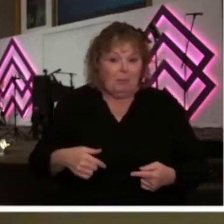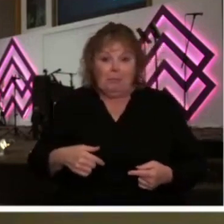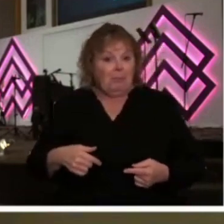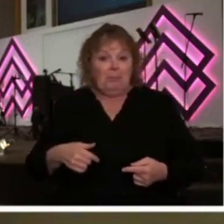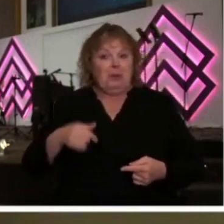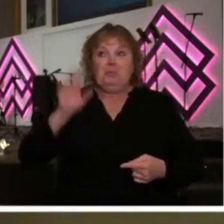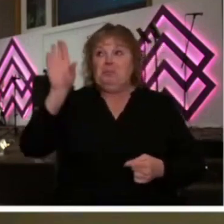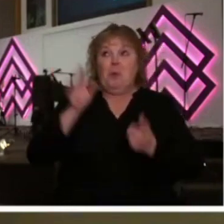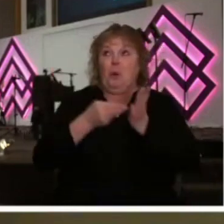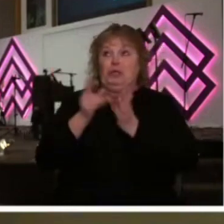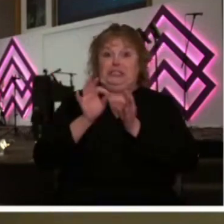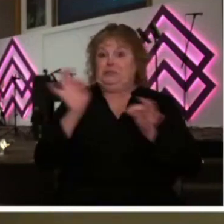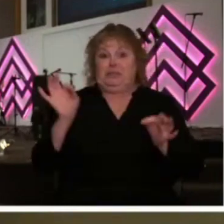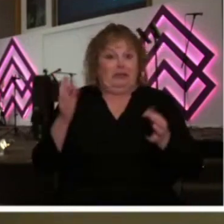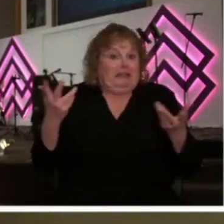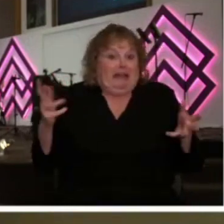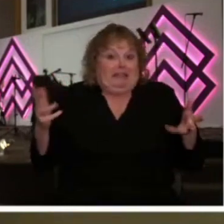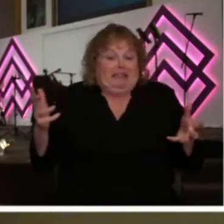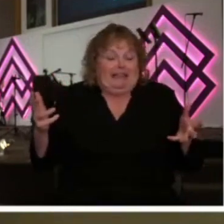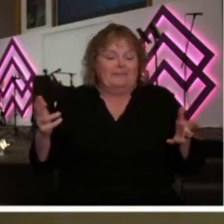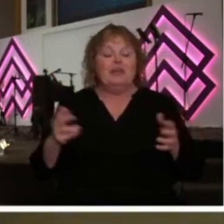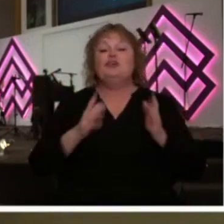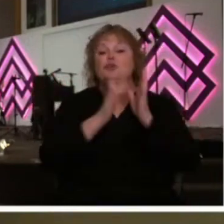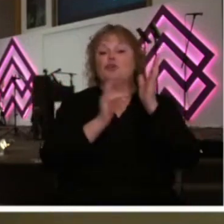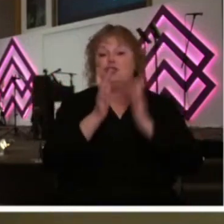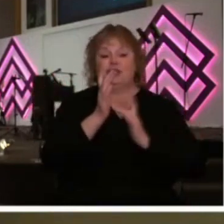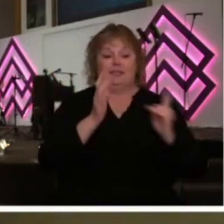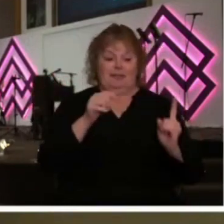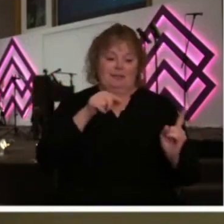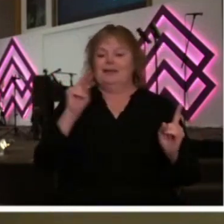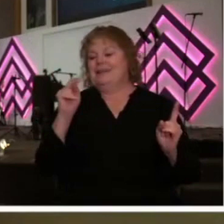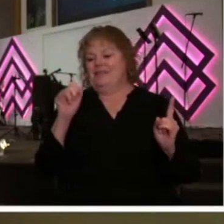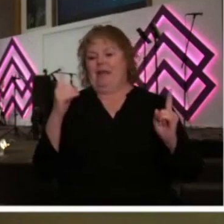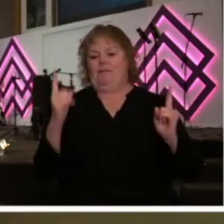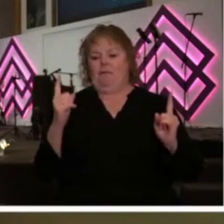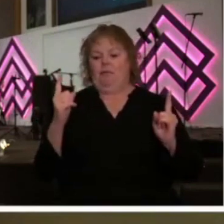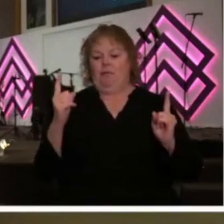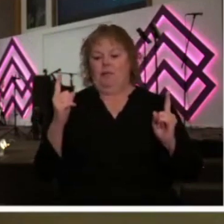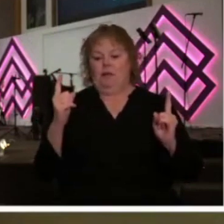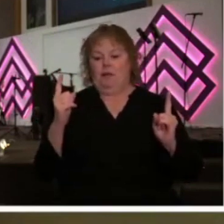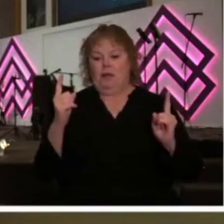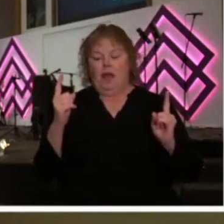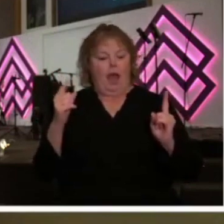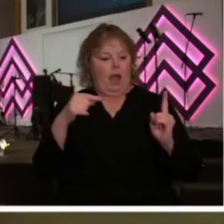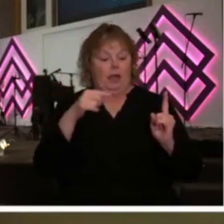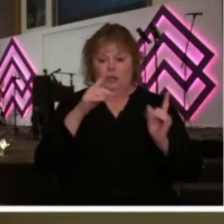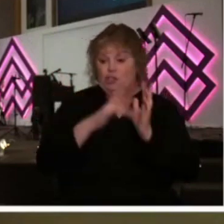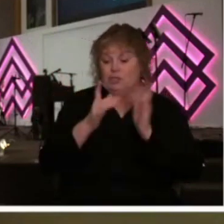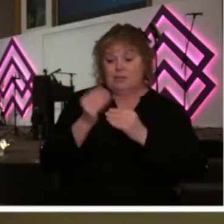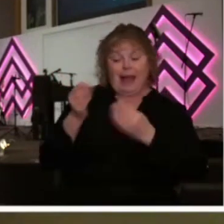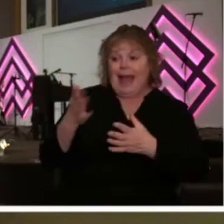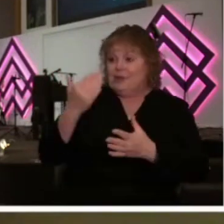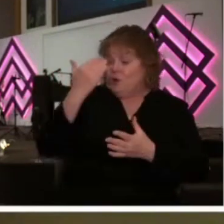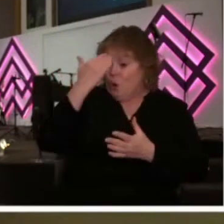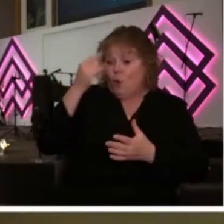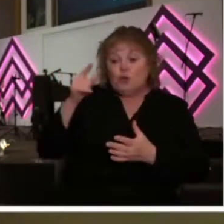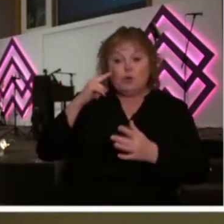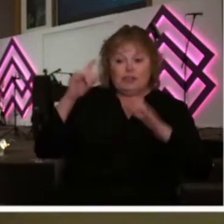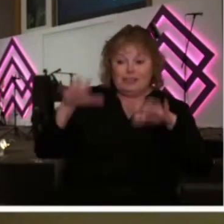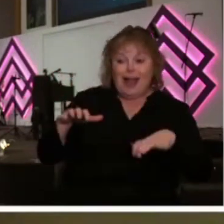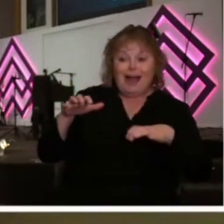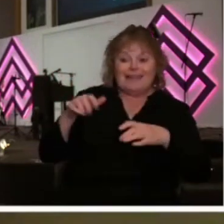result of that, Nathanael was standing there, and then Jesus looks at him. He says, I know I've astounded you by what I know about you and where you've been, but he says